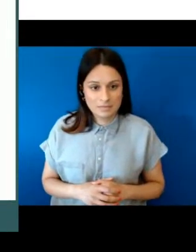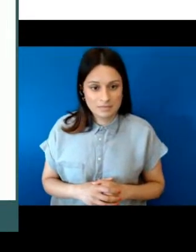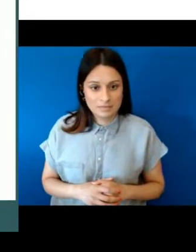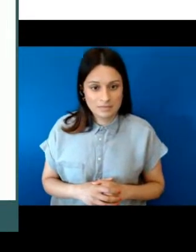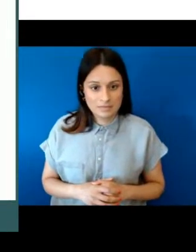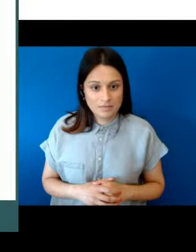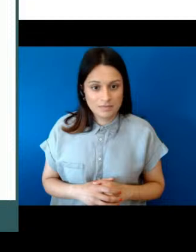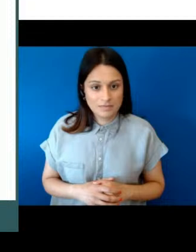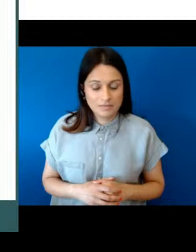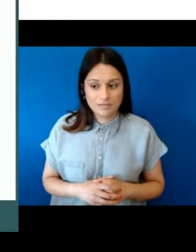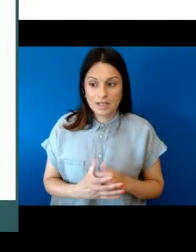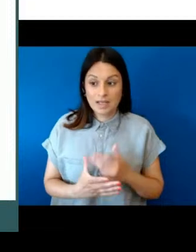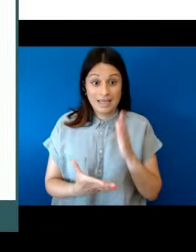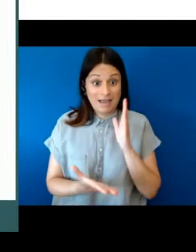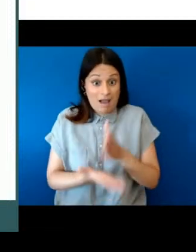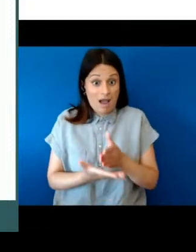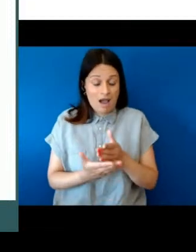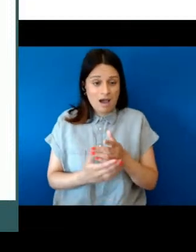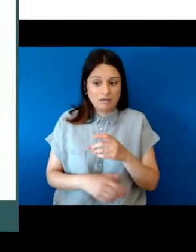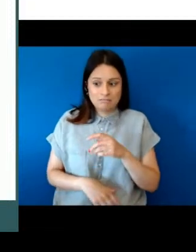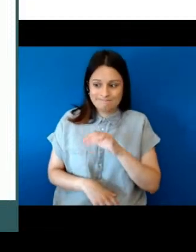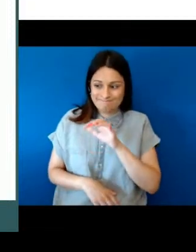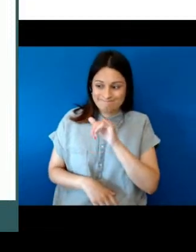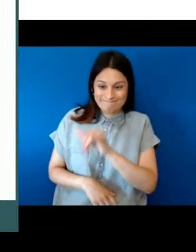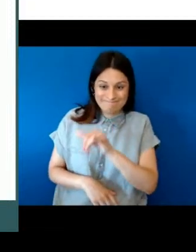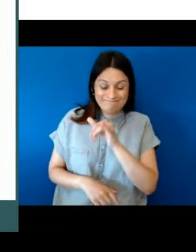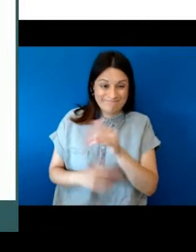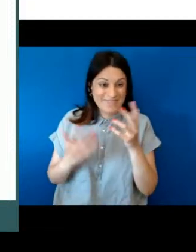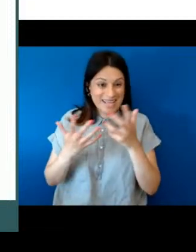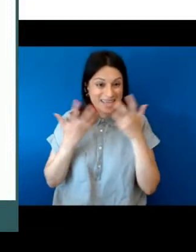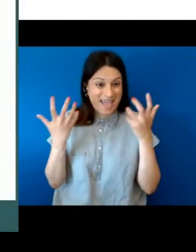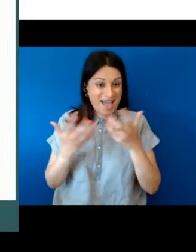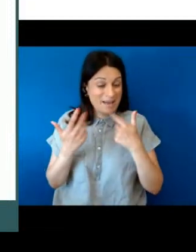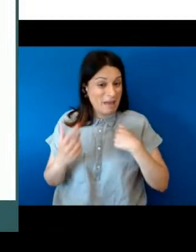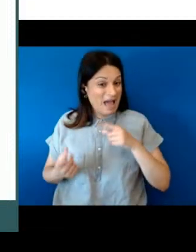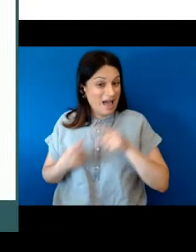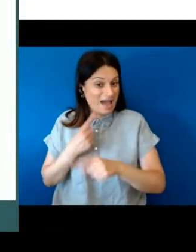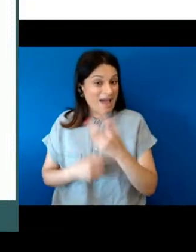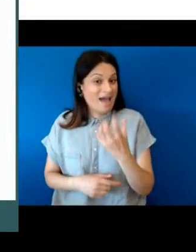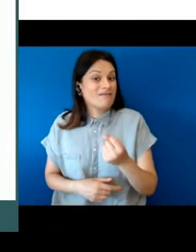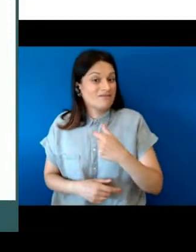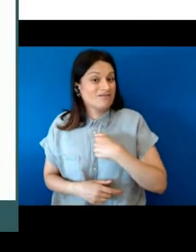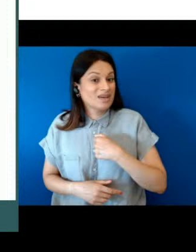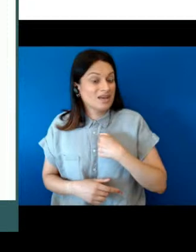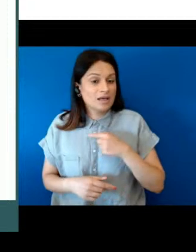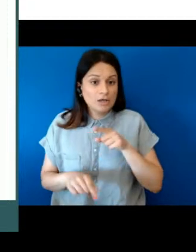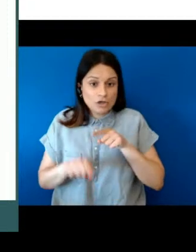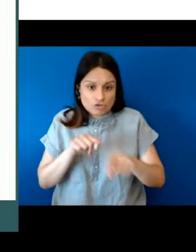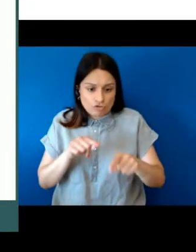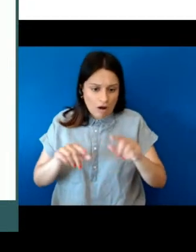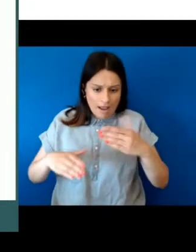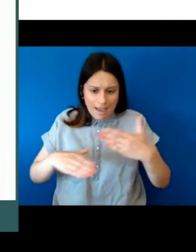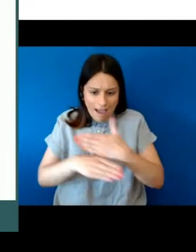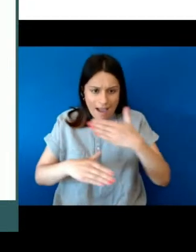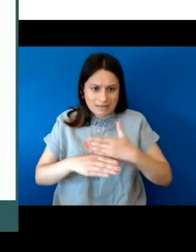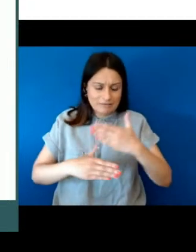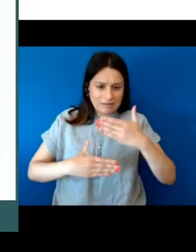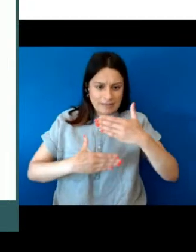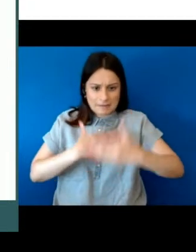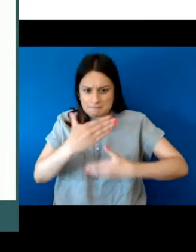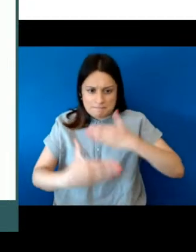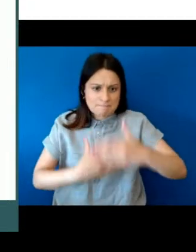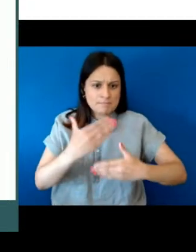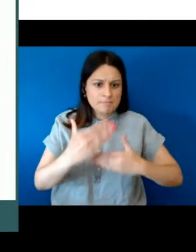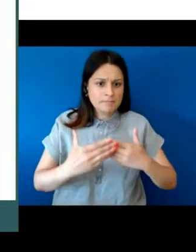cats, there are options and things that they can try and actively do alongside their